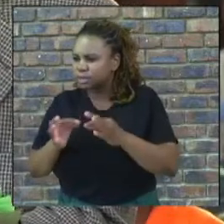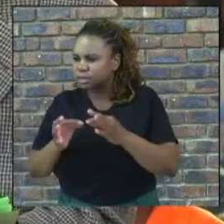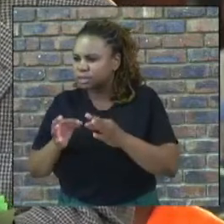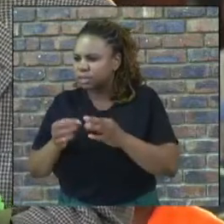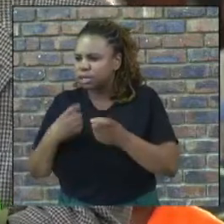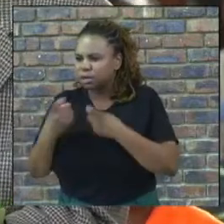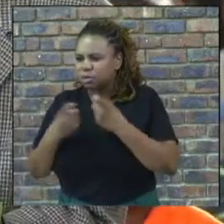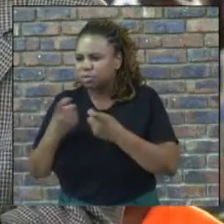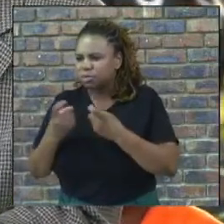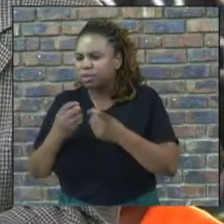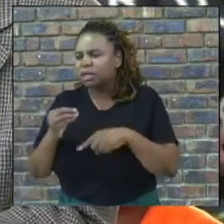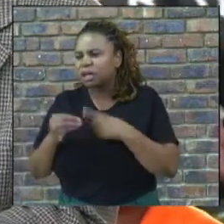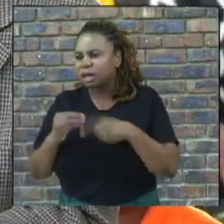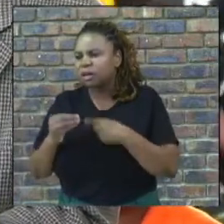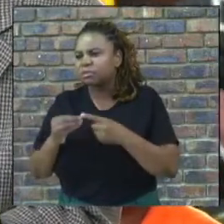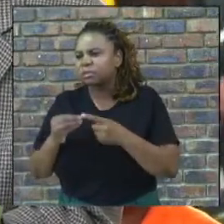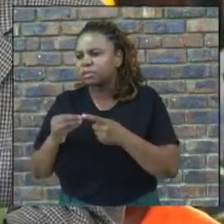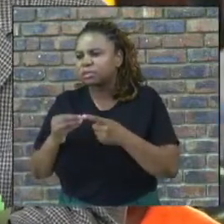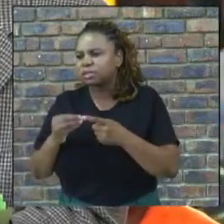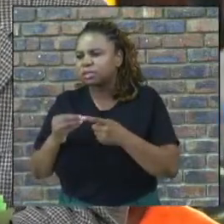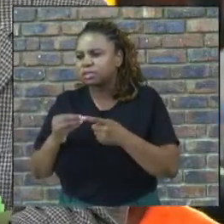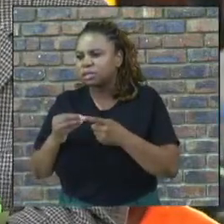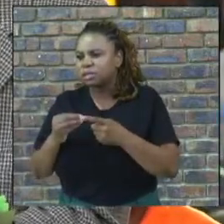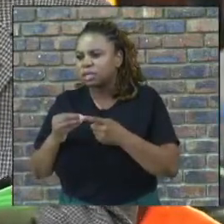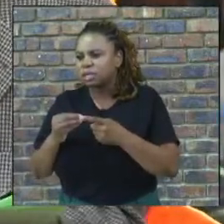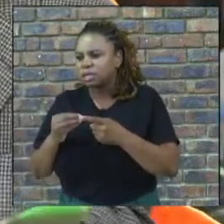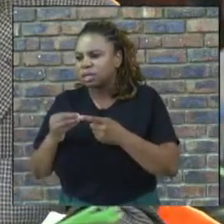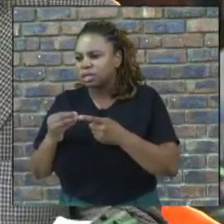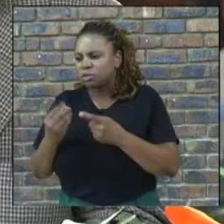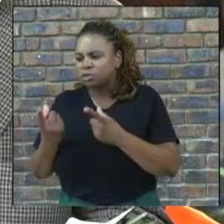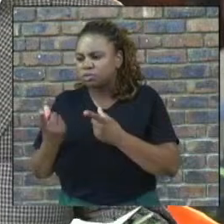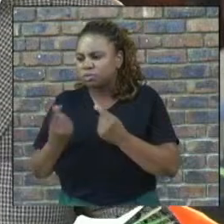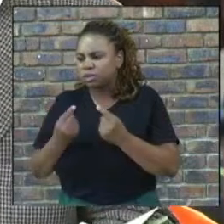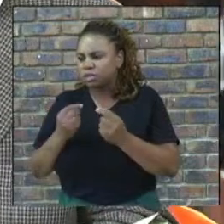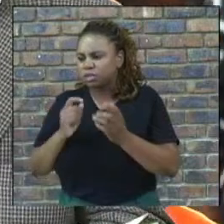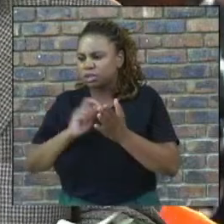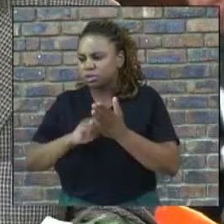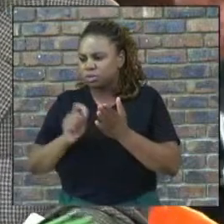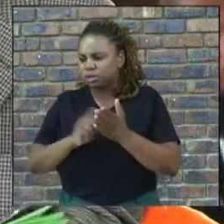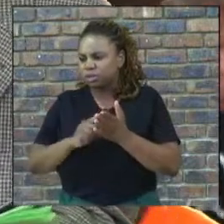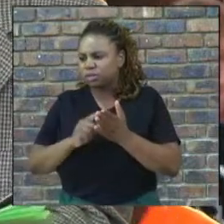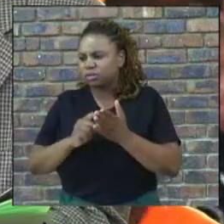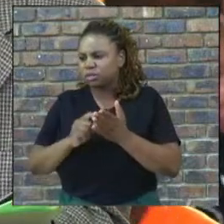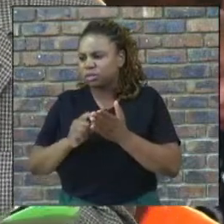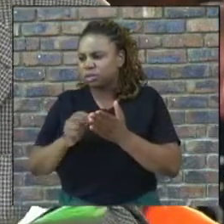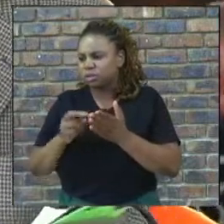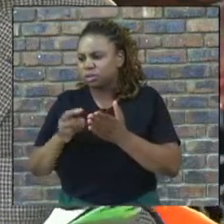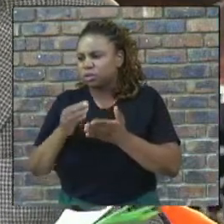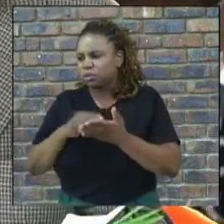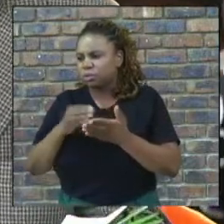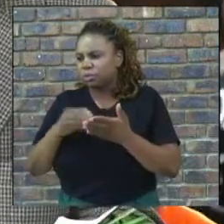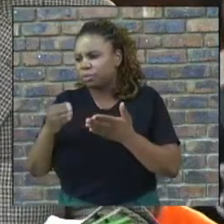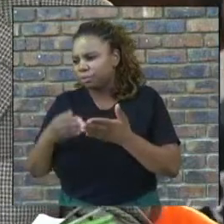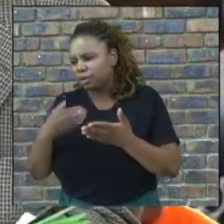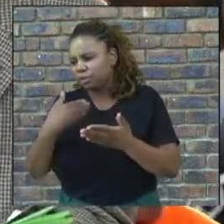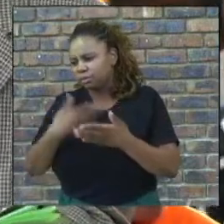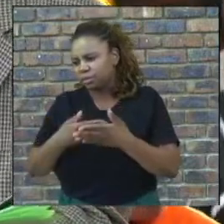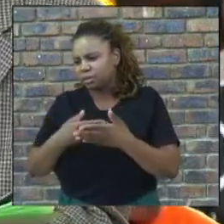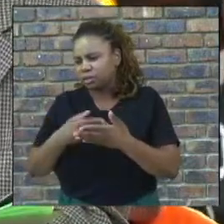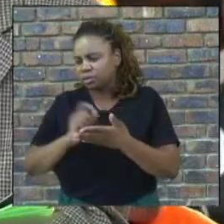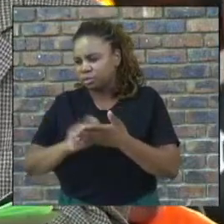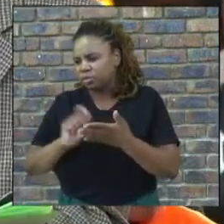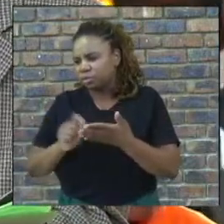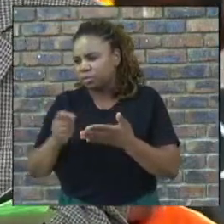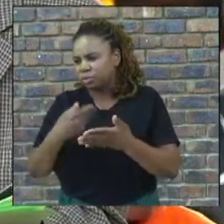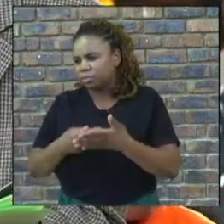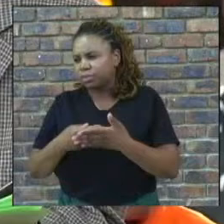up ha re tloa mo ka ne ra ngwadisa di register re ngwadisa re qeta ho bolela le nke di details tsa rona hape. Hona le issue